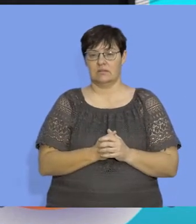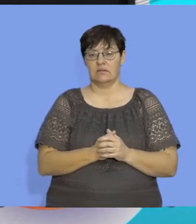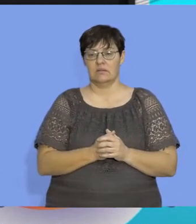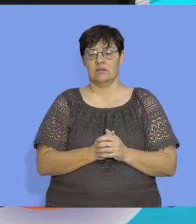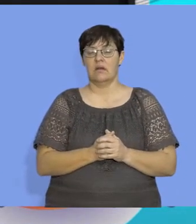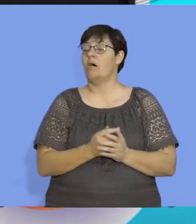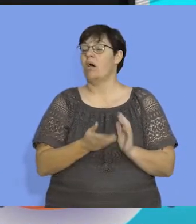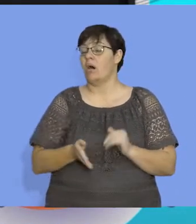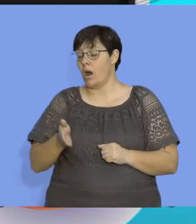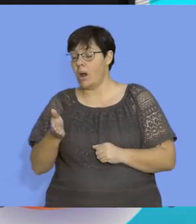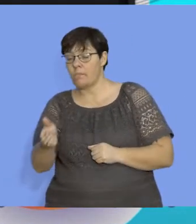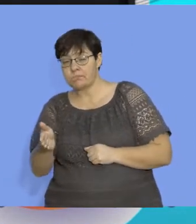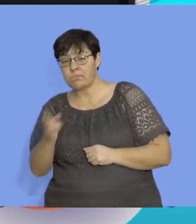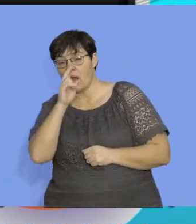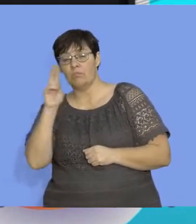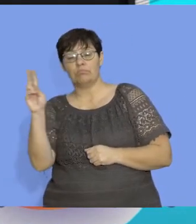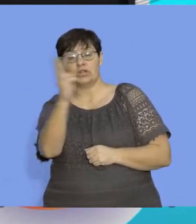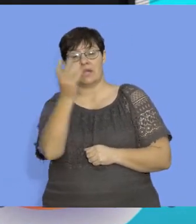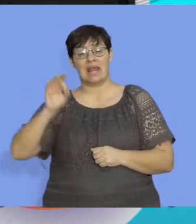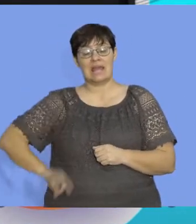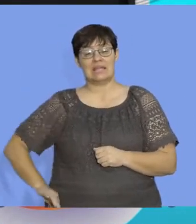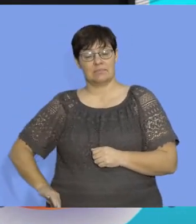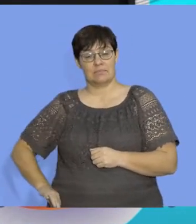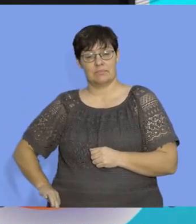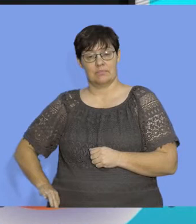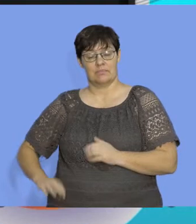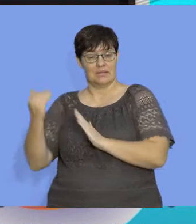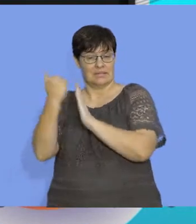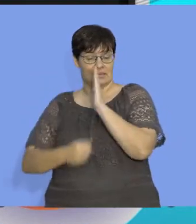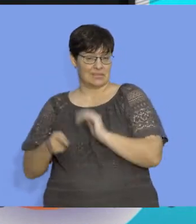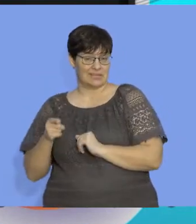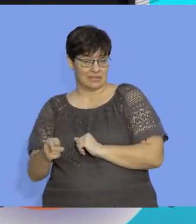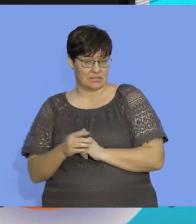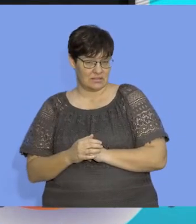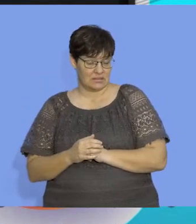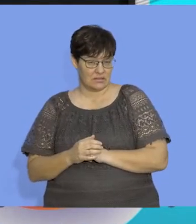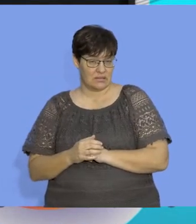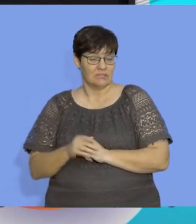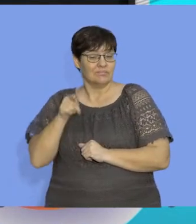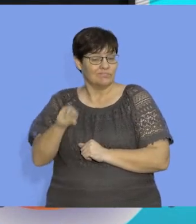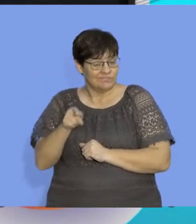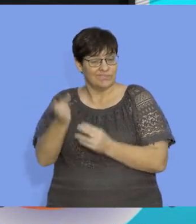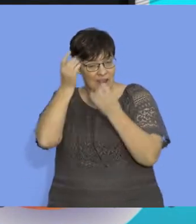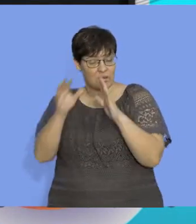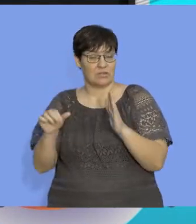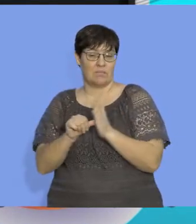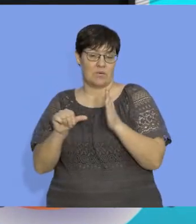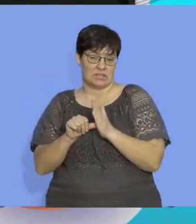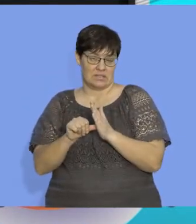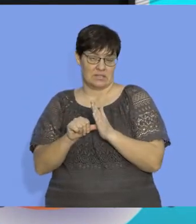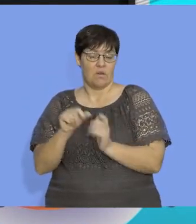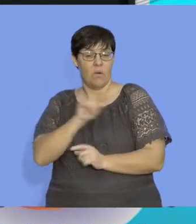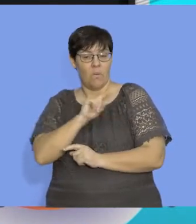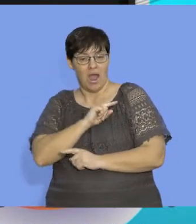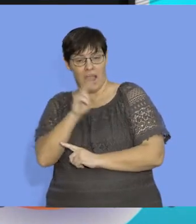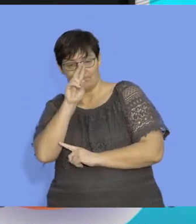income statement? And once again, this information is important for the projected income statement, but it's also important